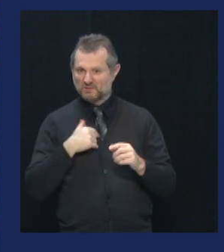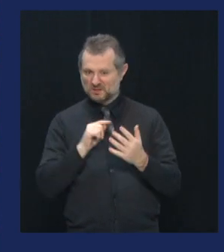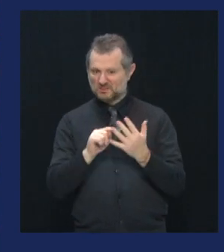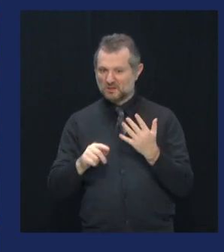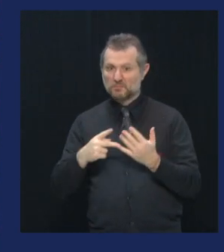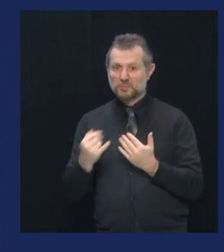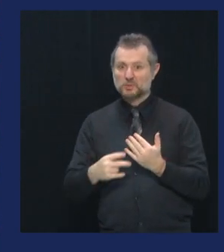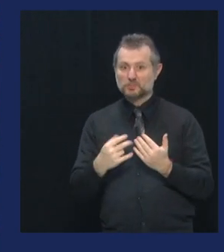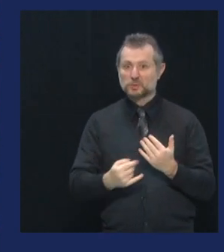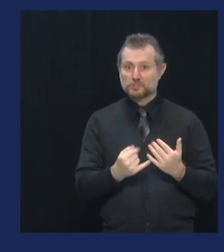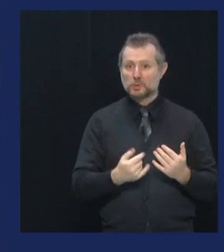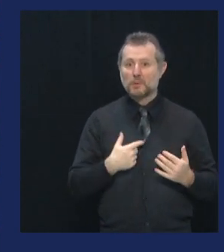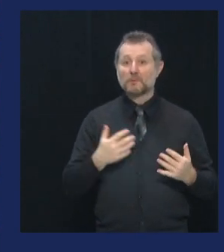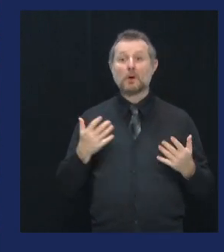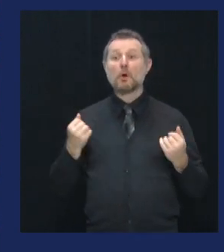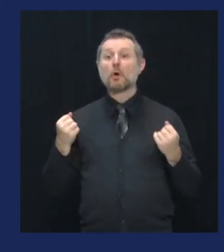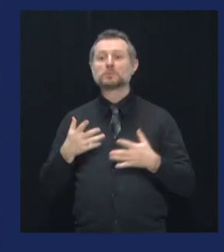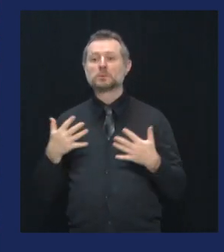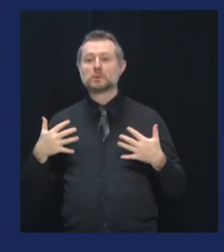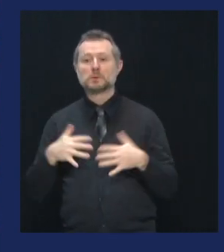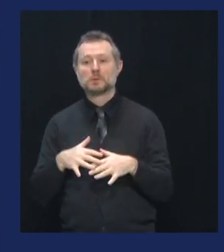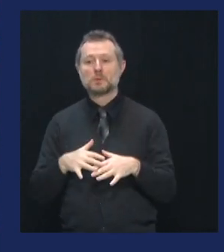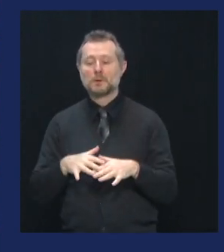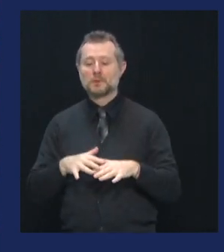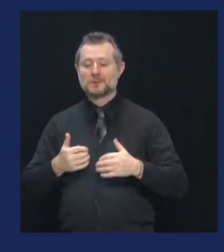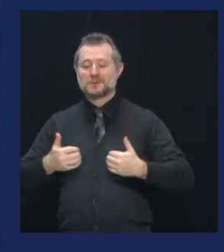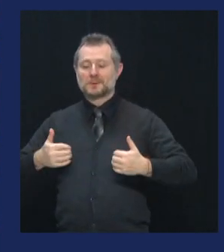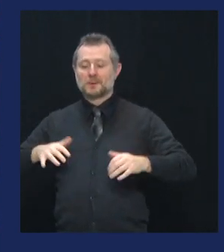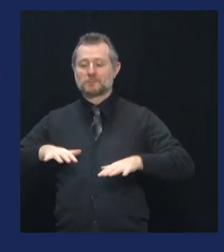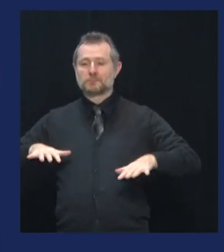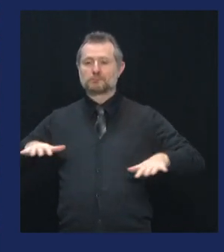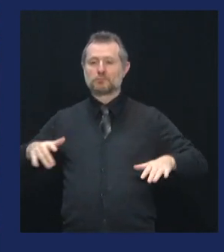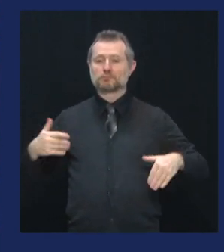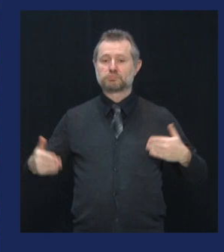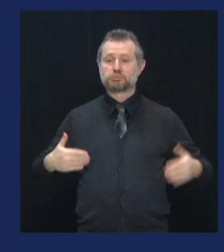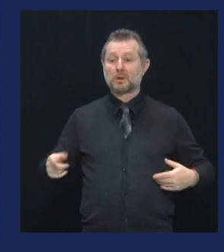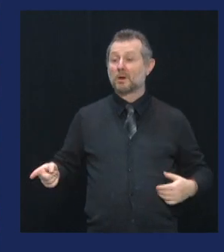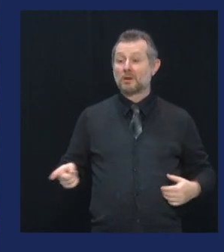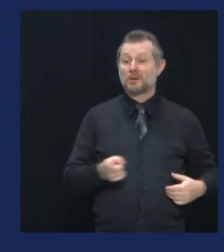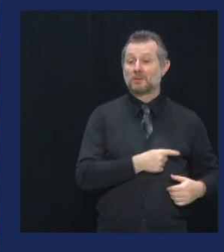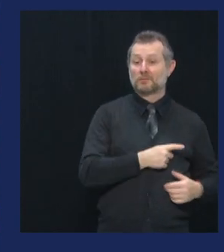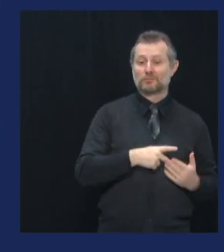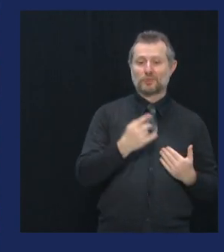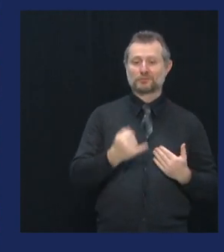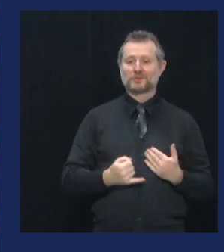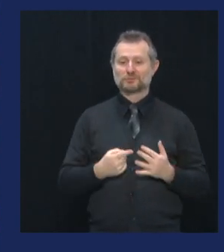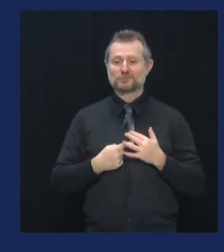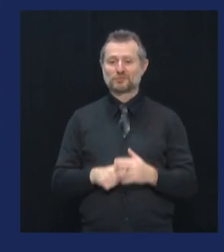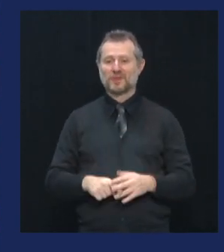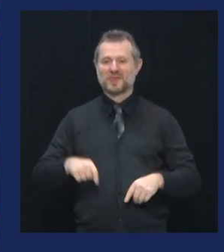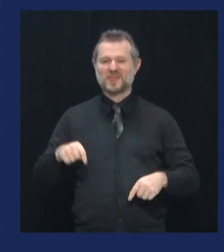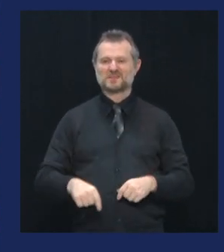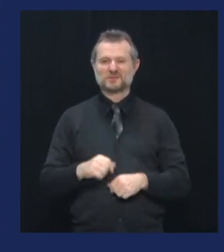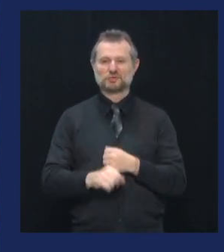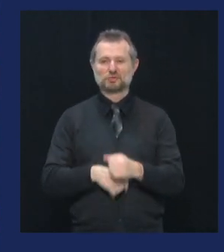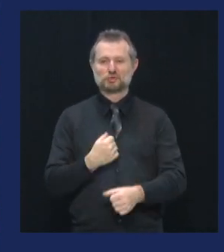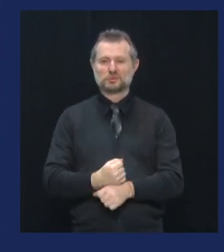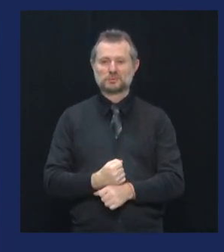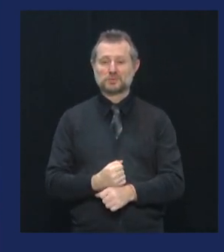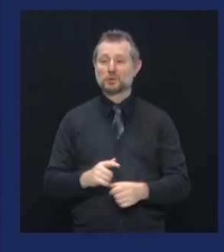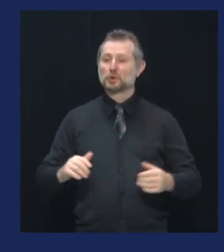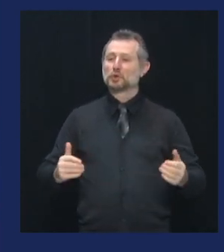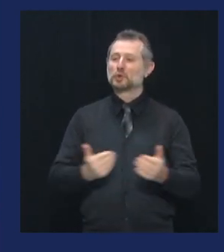of these projects will break ground this year. Our new energy superhighway will then